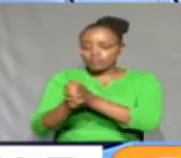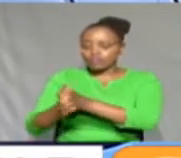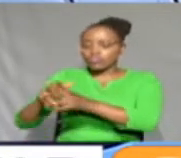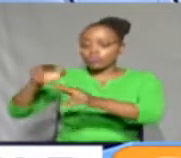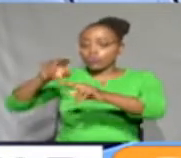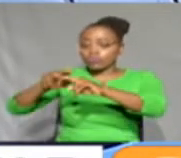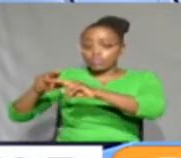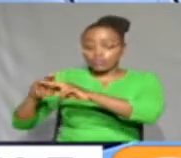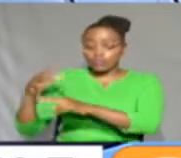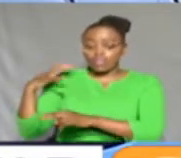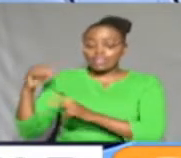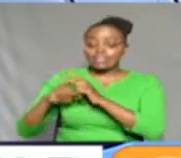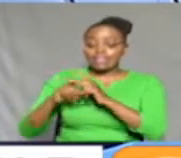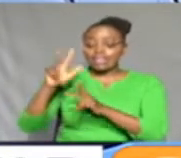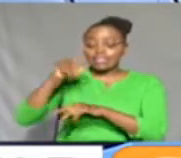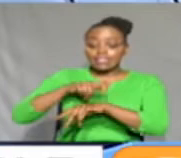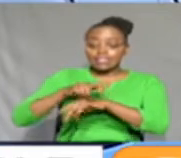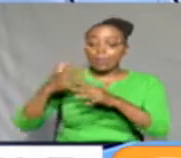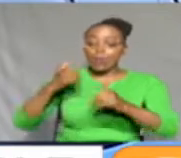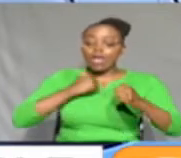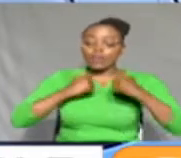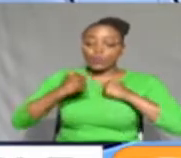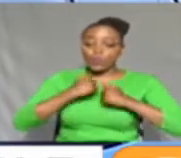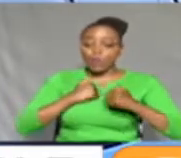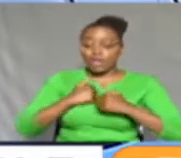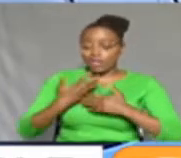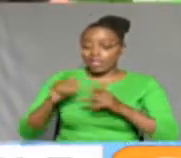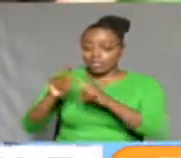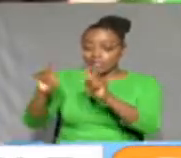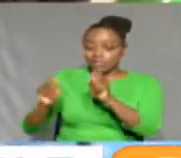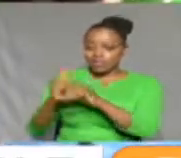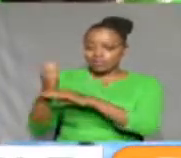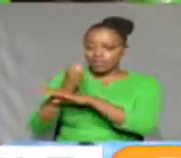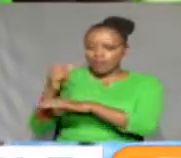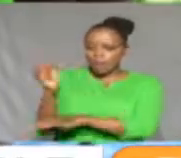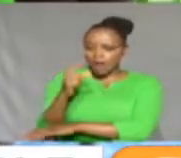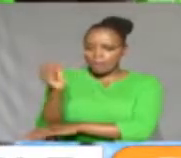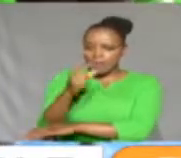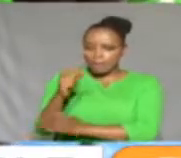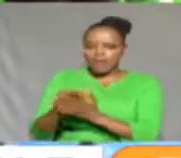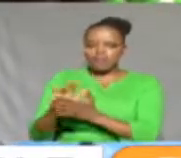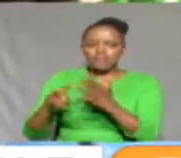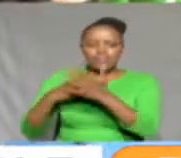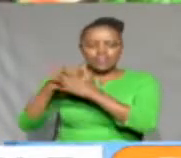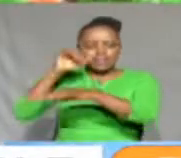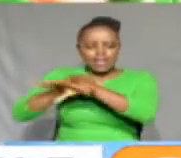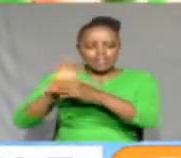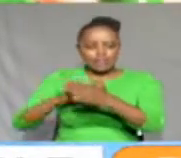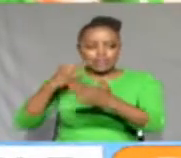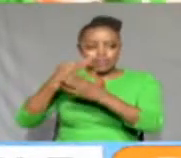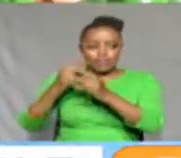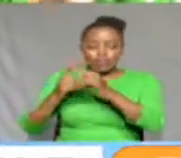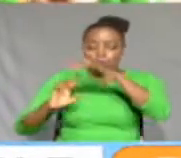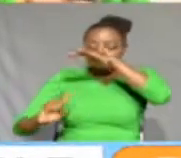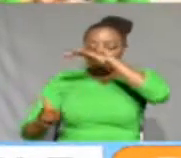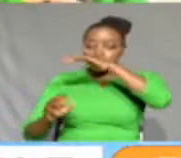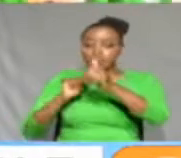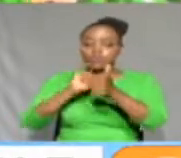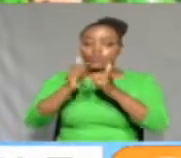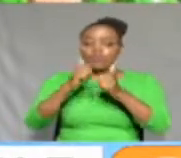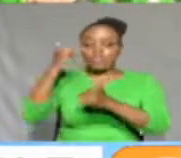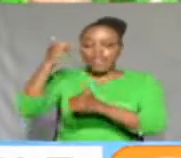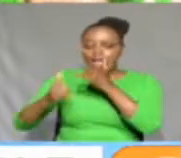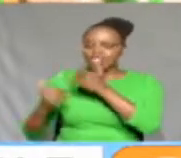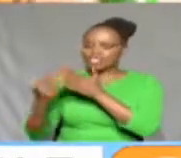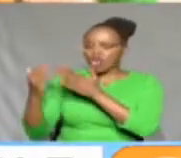championships that begin in 3 days' time in Rwanda. The team, which has been training for months, failed to get funding from the Ministry of Sport, their last